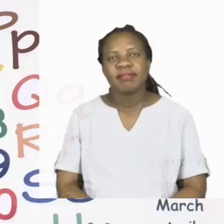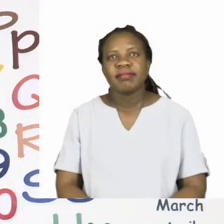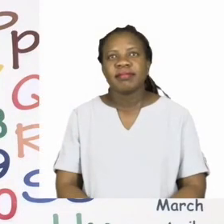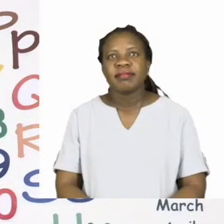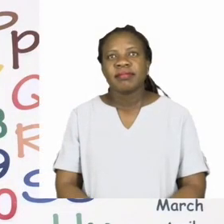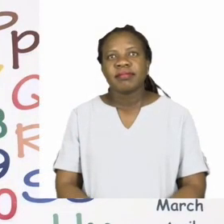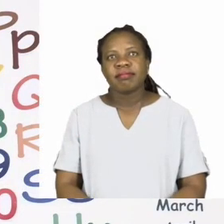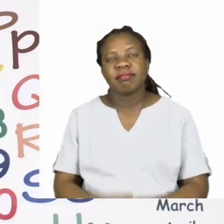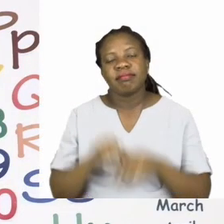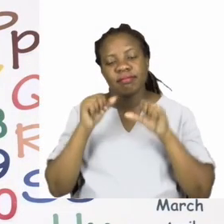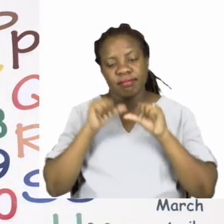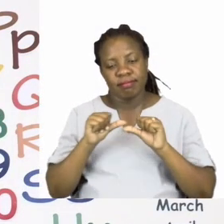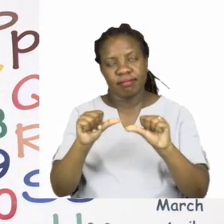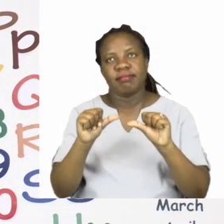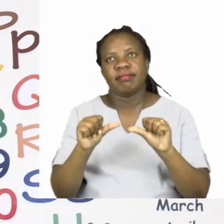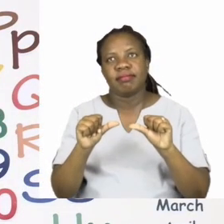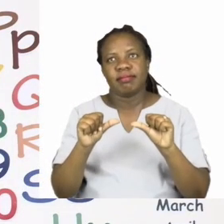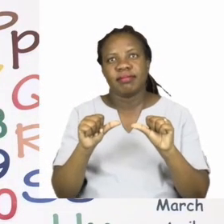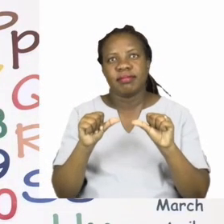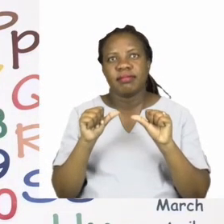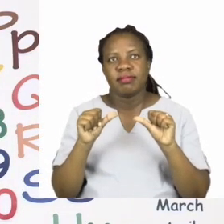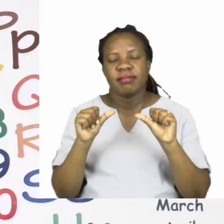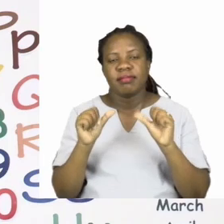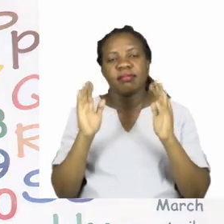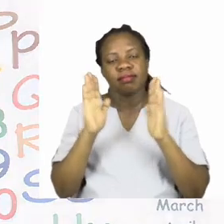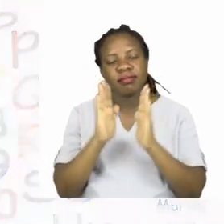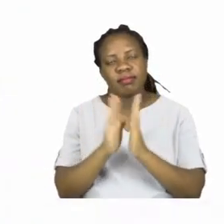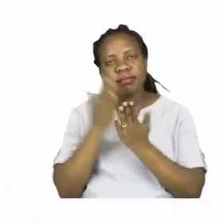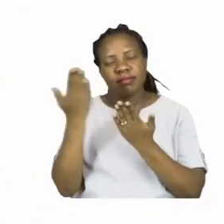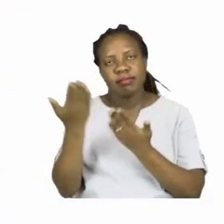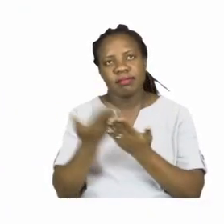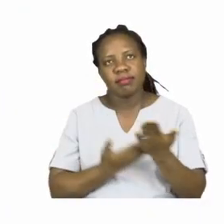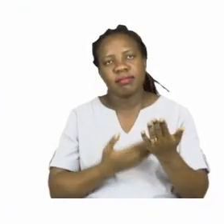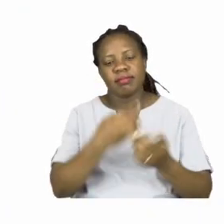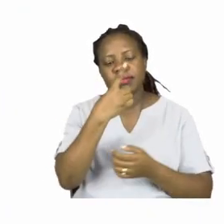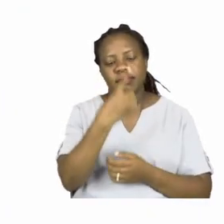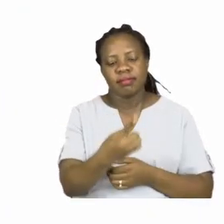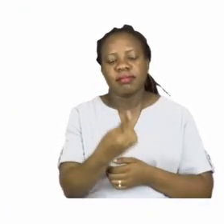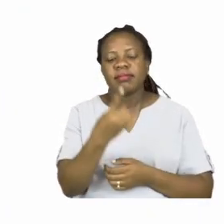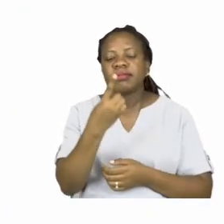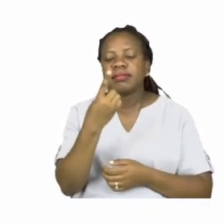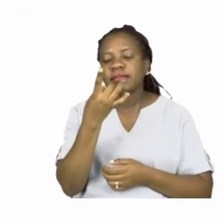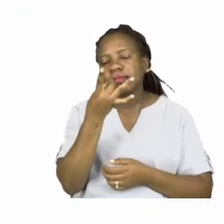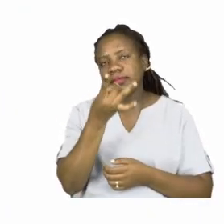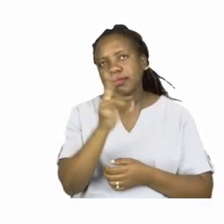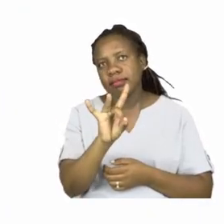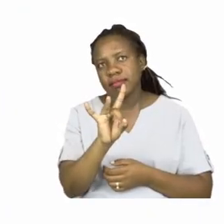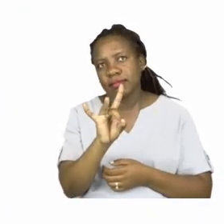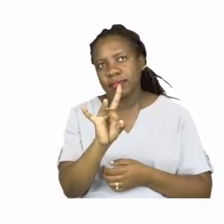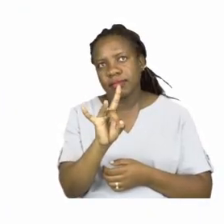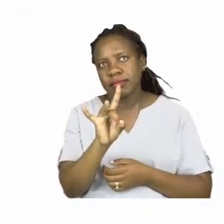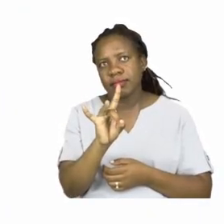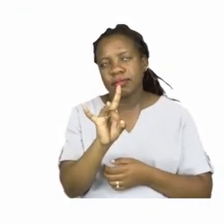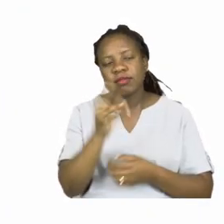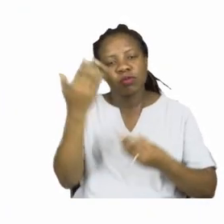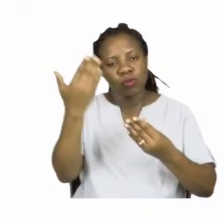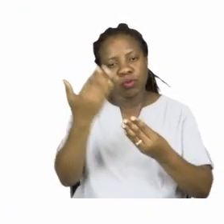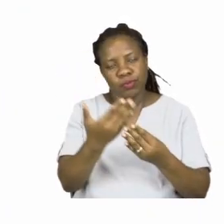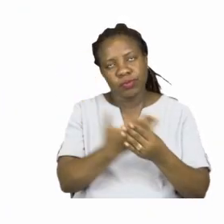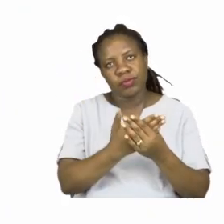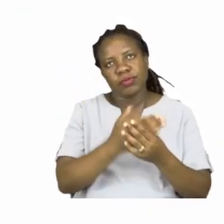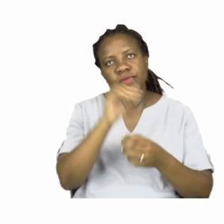Let's move on to our next exercise on page 18. On page 18, we are going to be doing our vocabulary